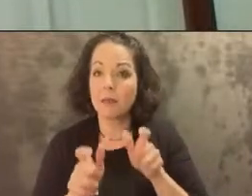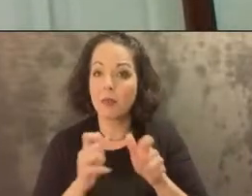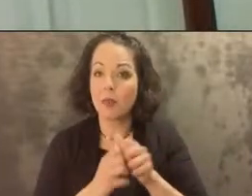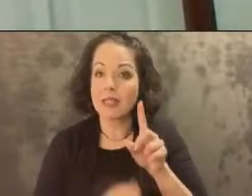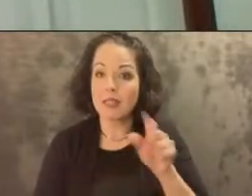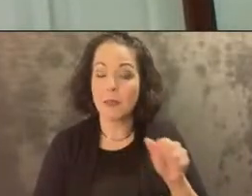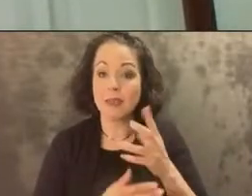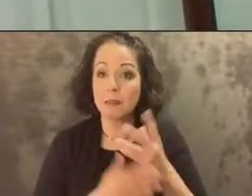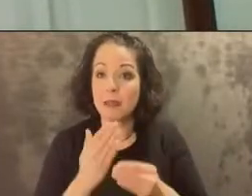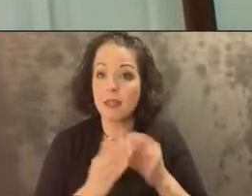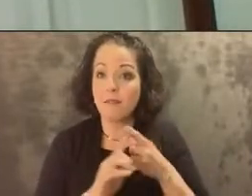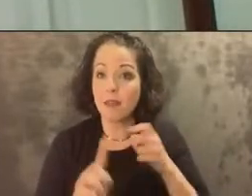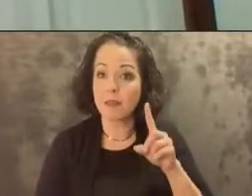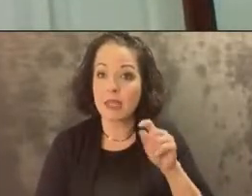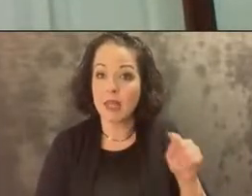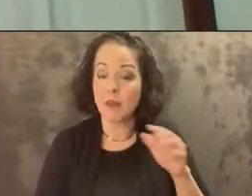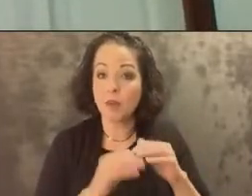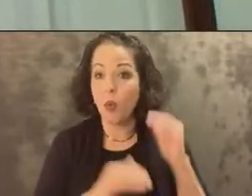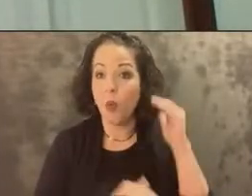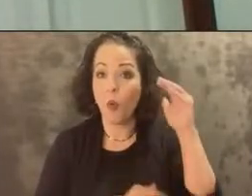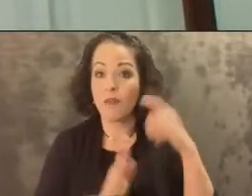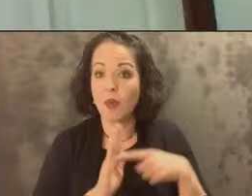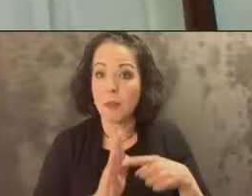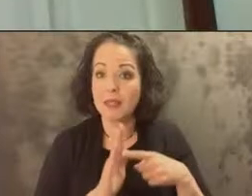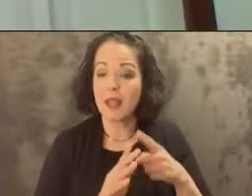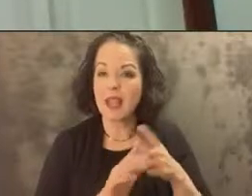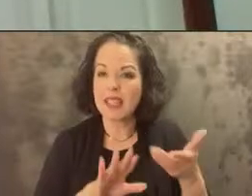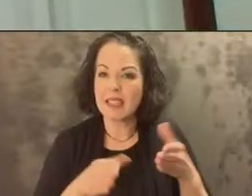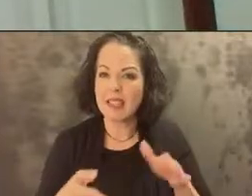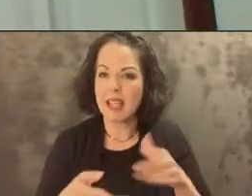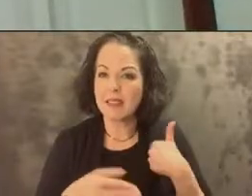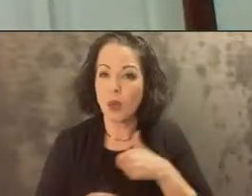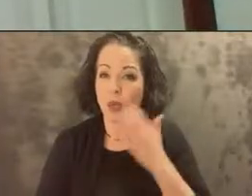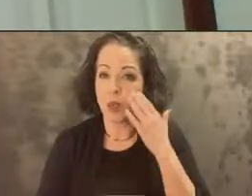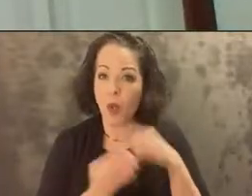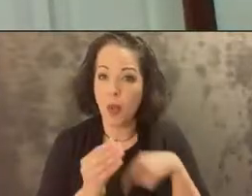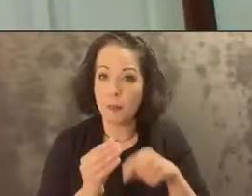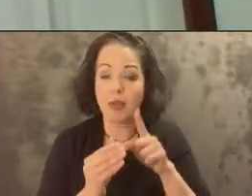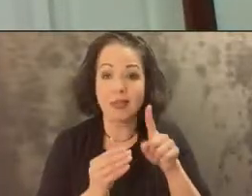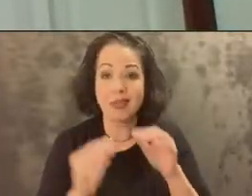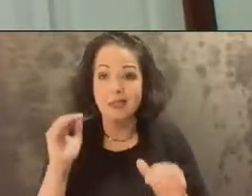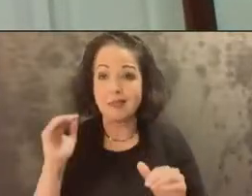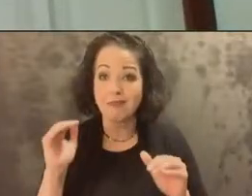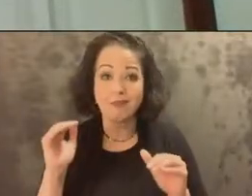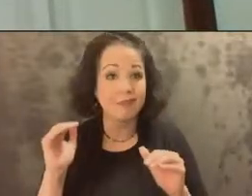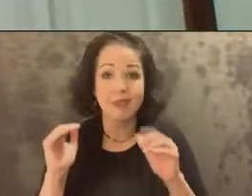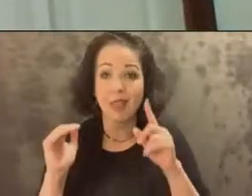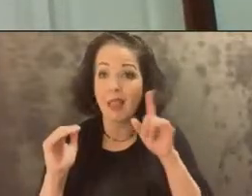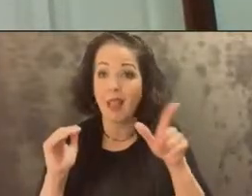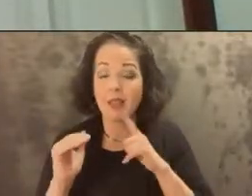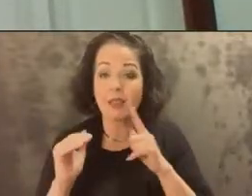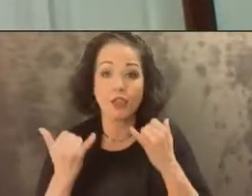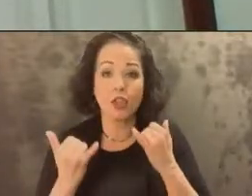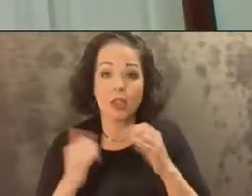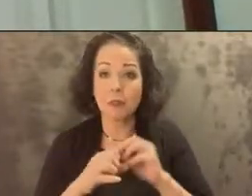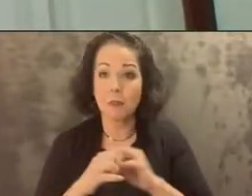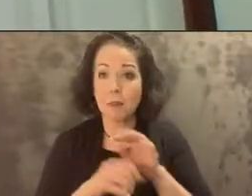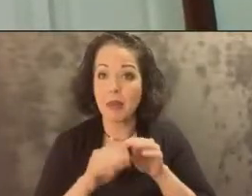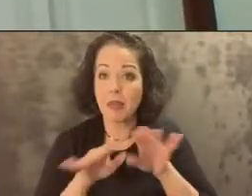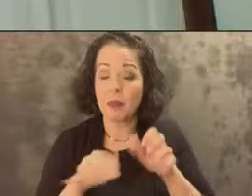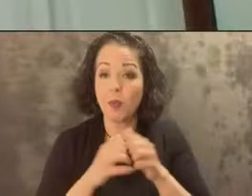data, but overrepresented in deaths that we know about. Addressing this data inequity is critical during the current pandemic when people with disabilities